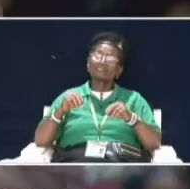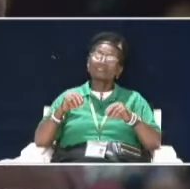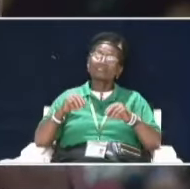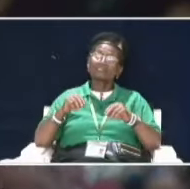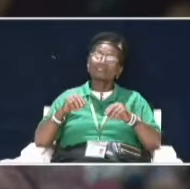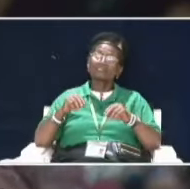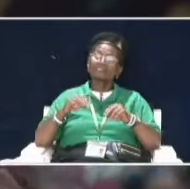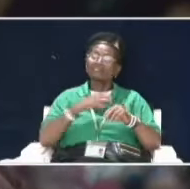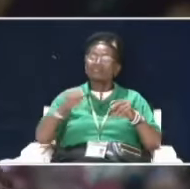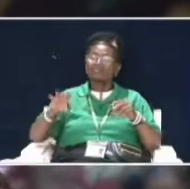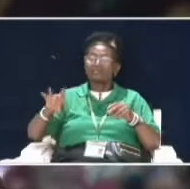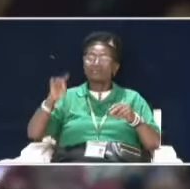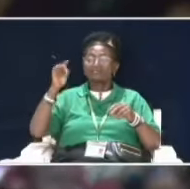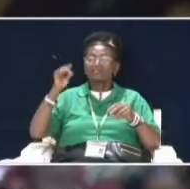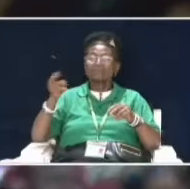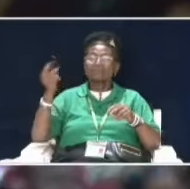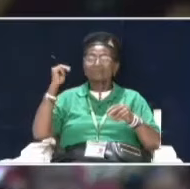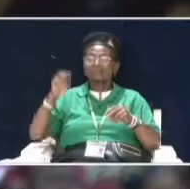And a discovery was made.